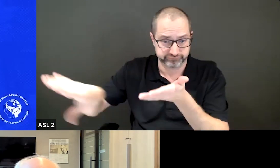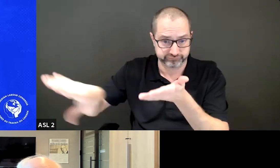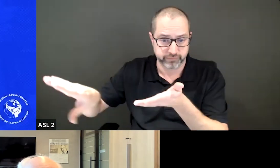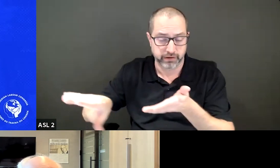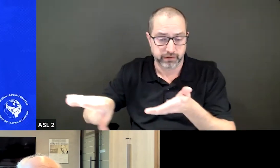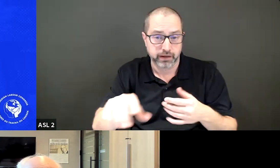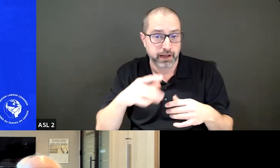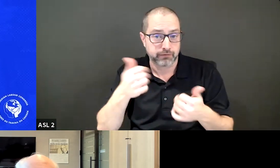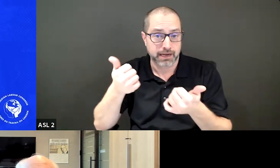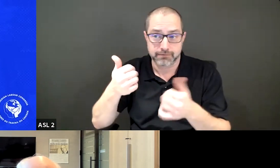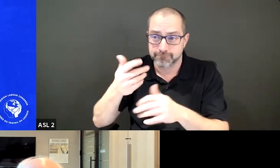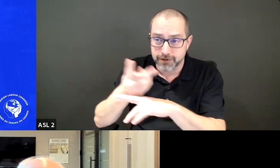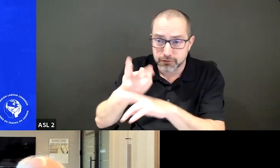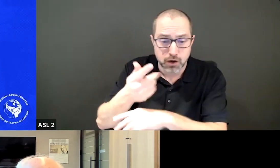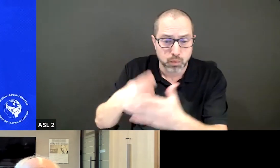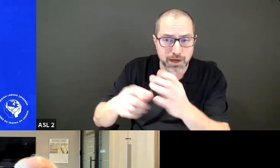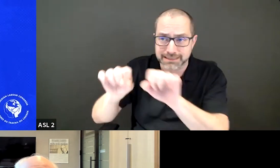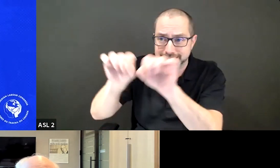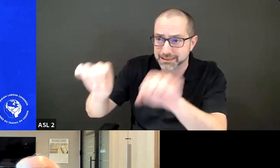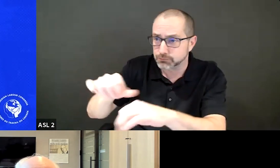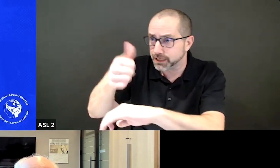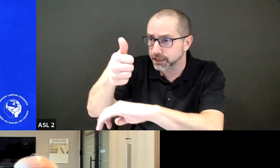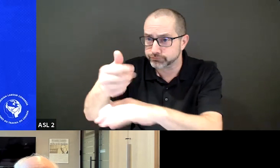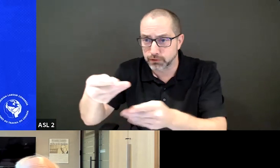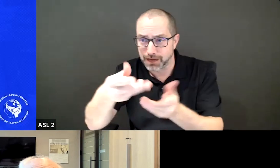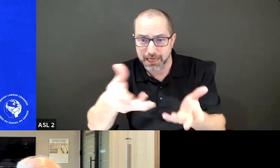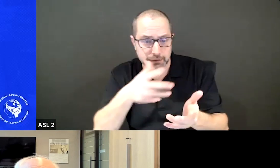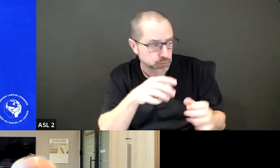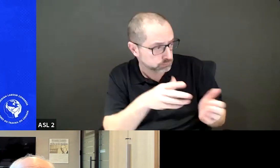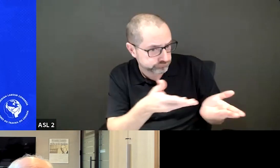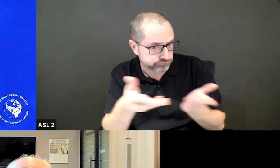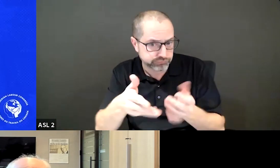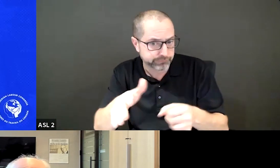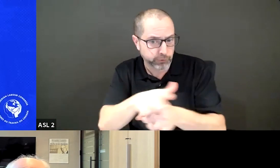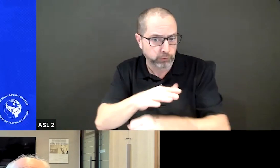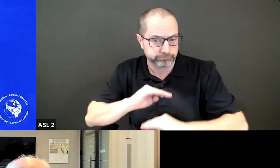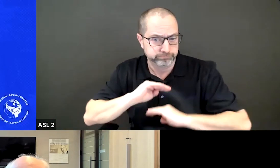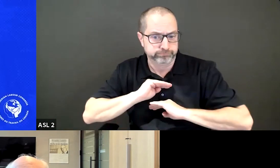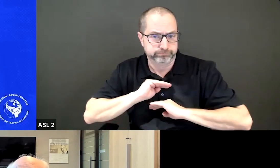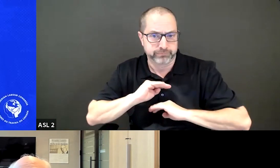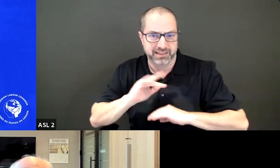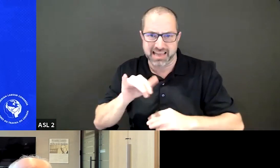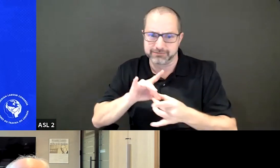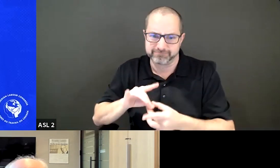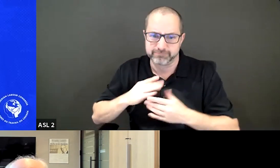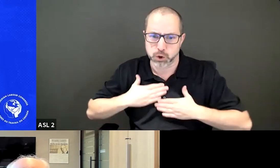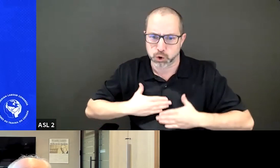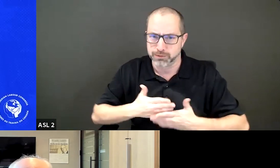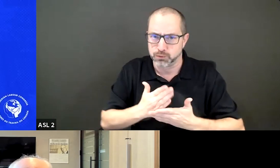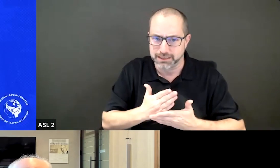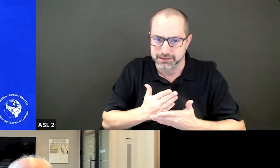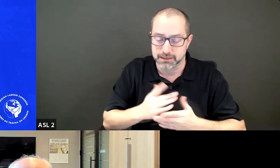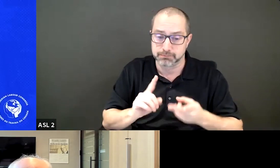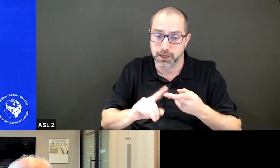sort of assistance we can provide to enable people to reach their full potential. It's a matter of human rights. But let me also look at it from